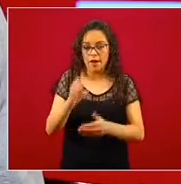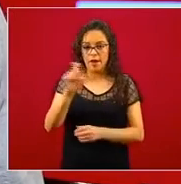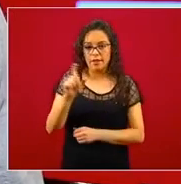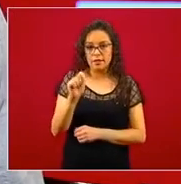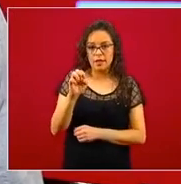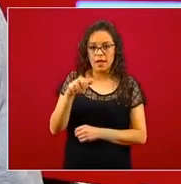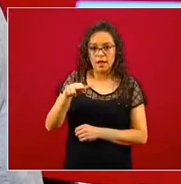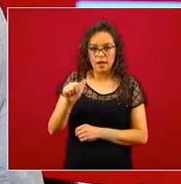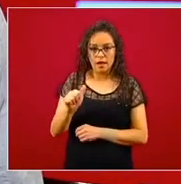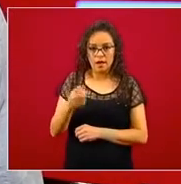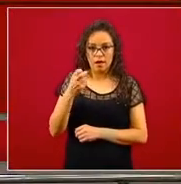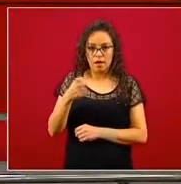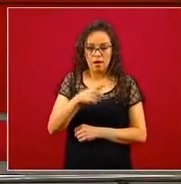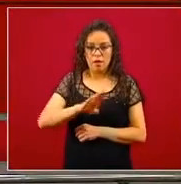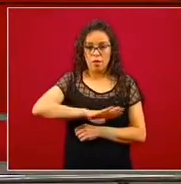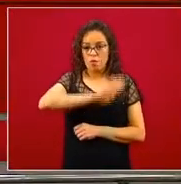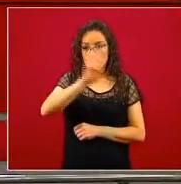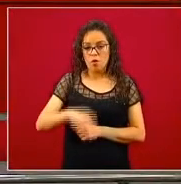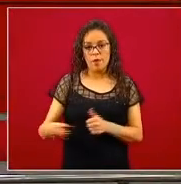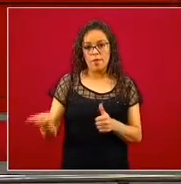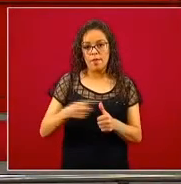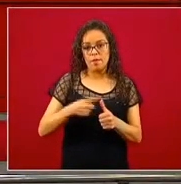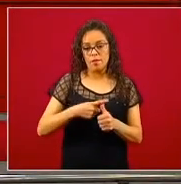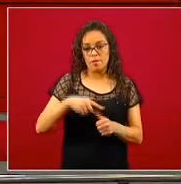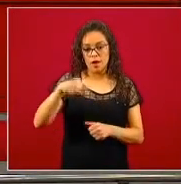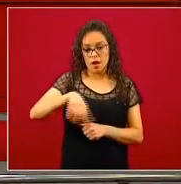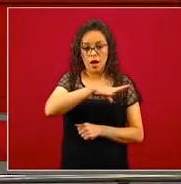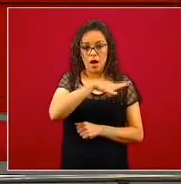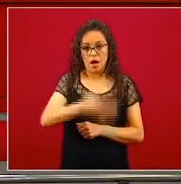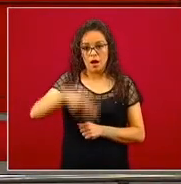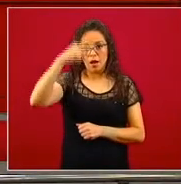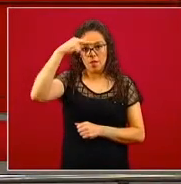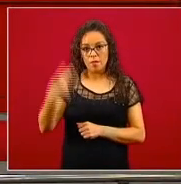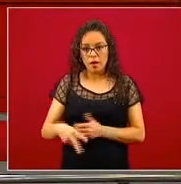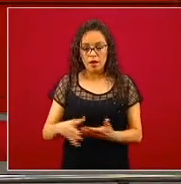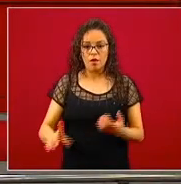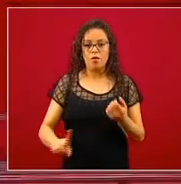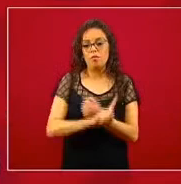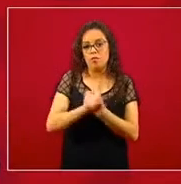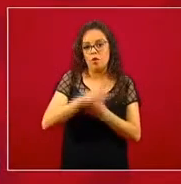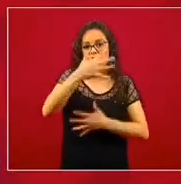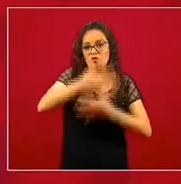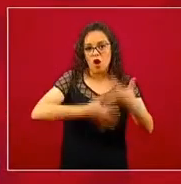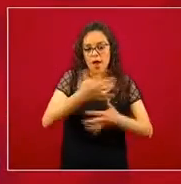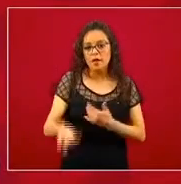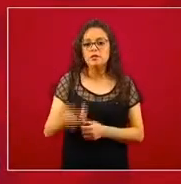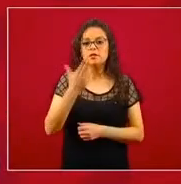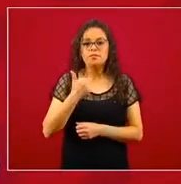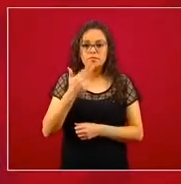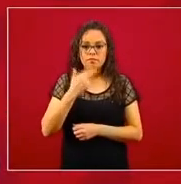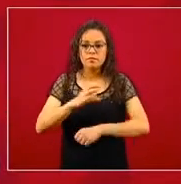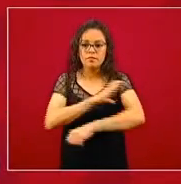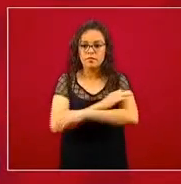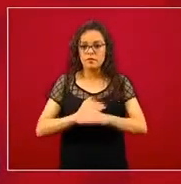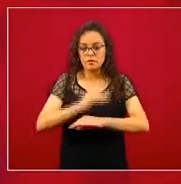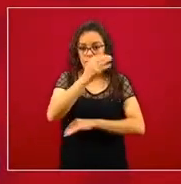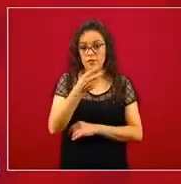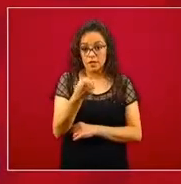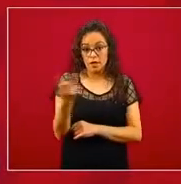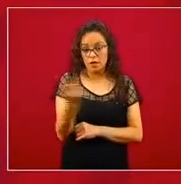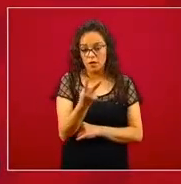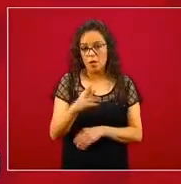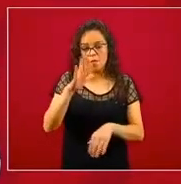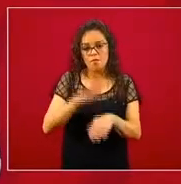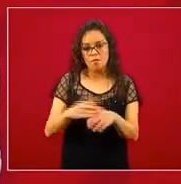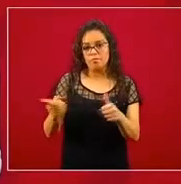The answer, the immediate answer would be that this is a tragedy. This is very unfortunate. This happens with many